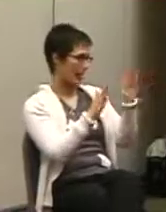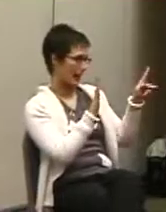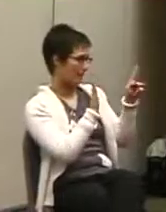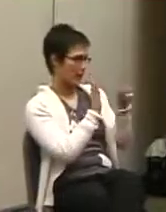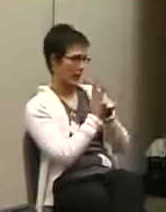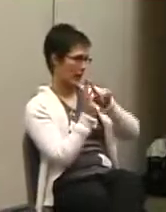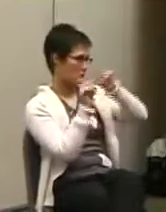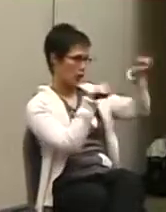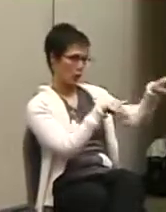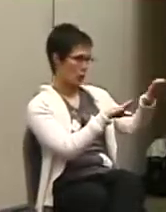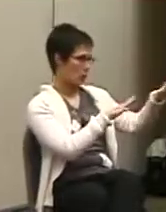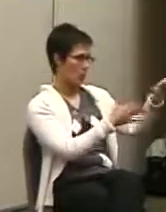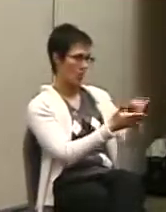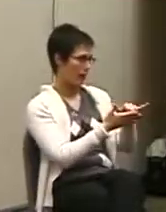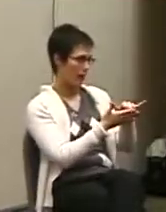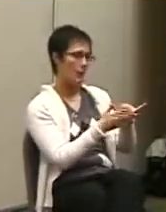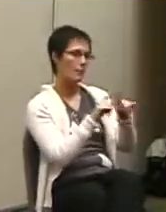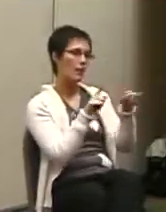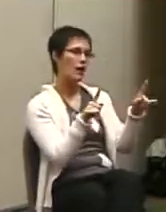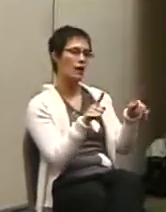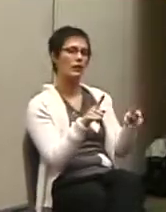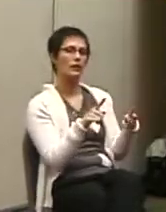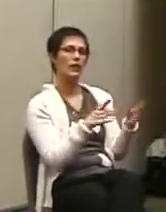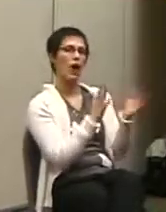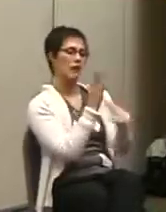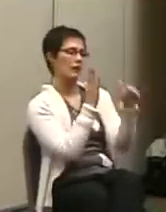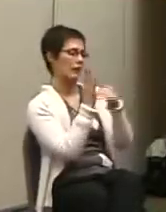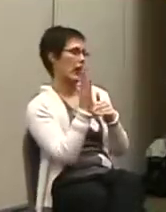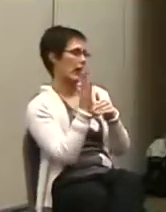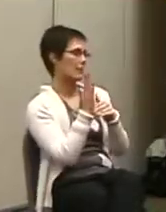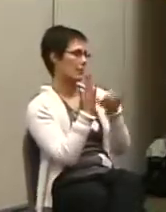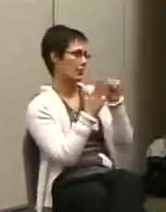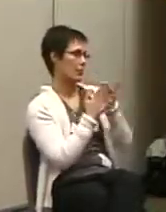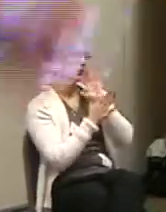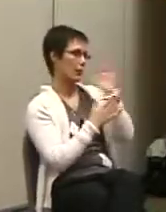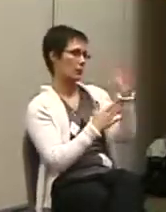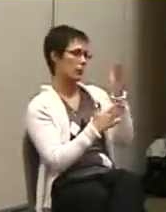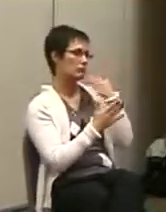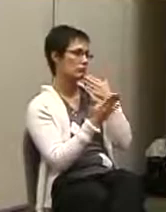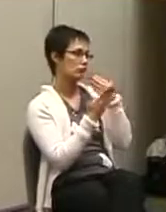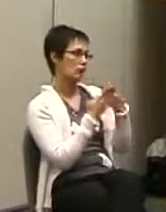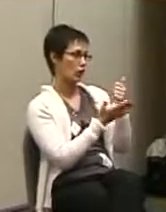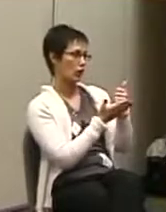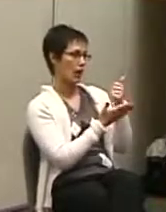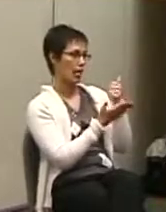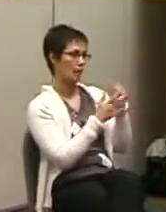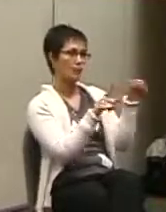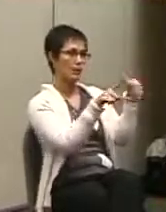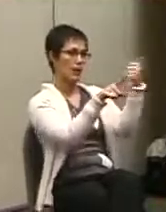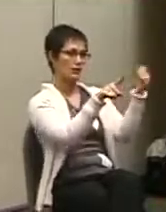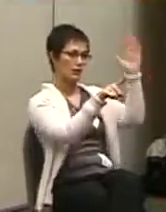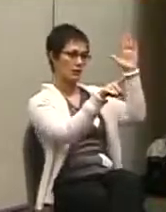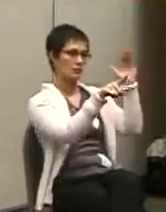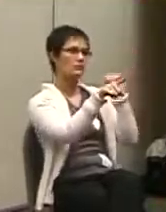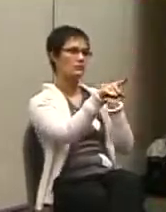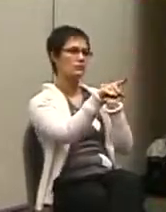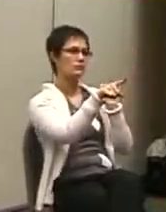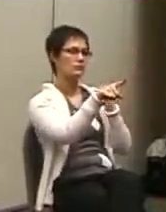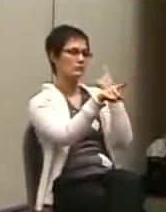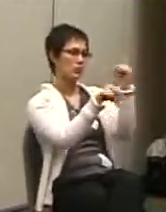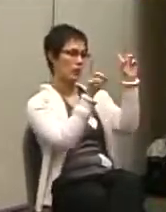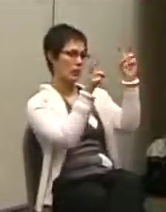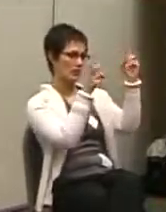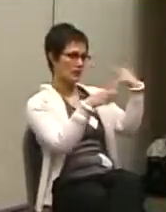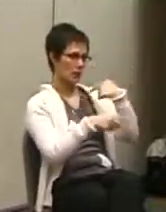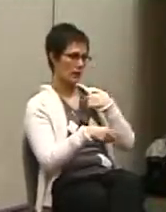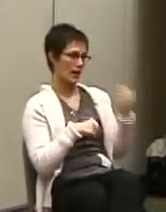this. But oftentimes that will be a real help. Somebody else had their hand up. One of the issues